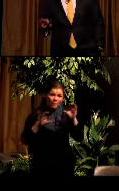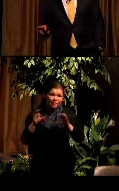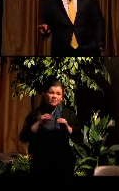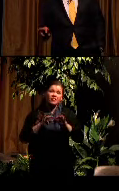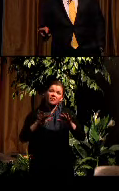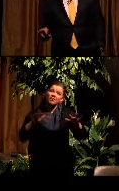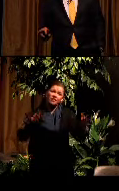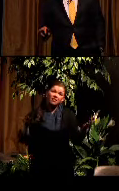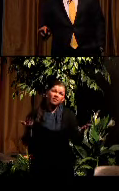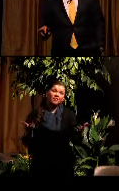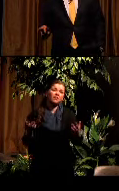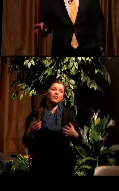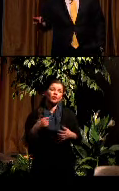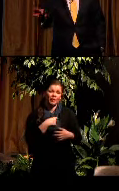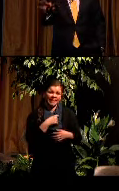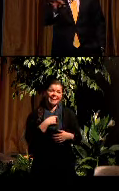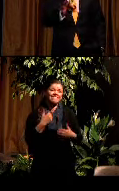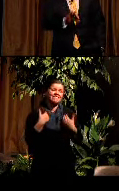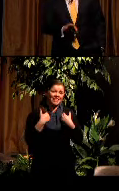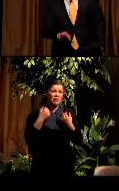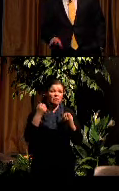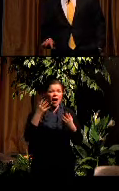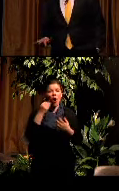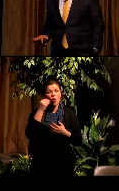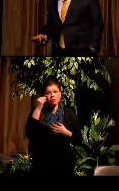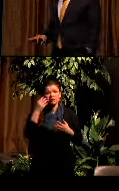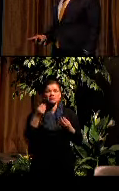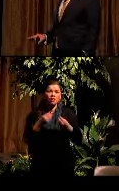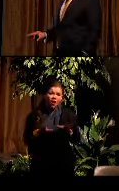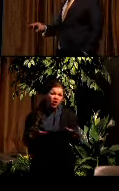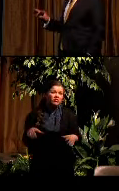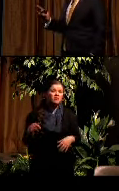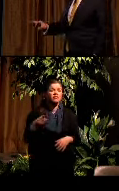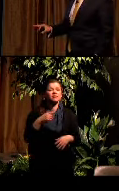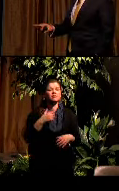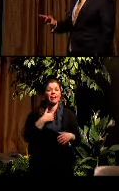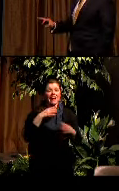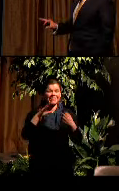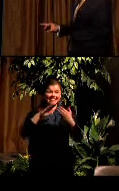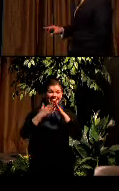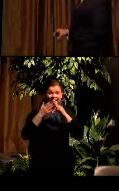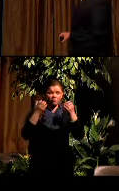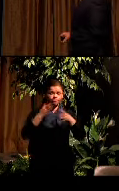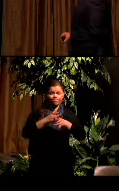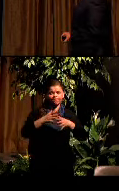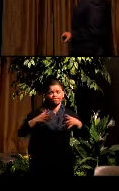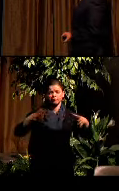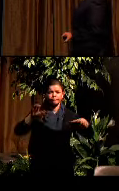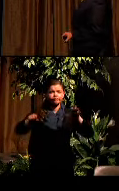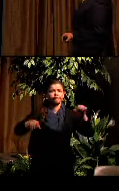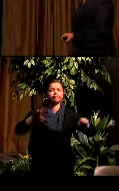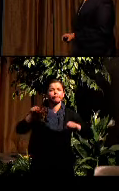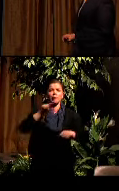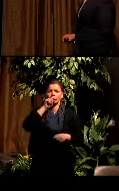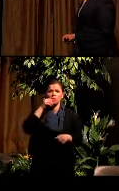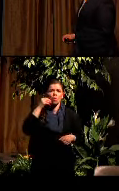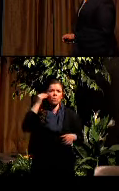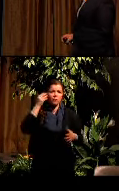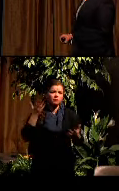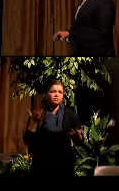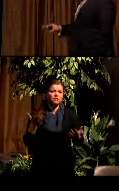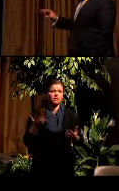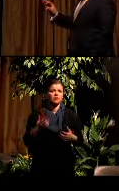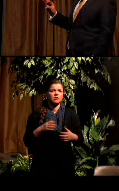from things like urban sprawl. We're seeing massive amounts of urban sprawl, removing important breeding habitat for a lot of